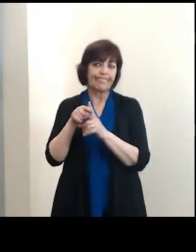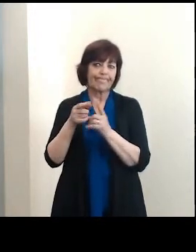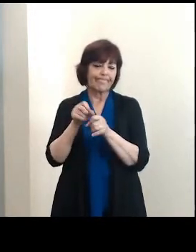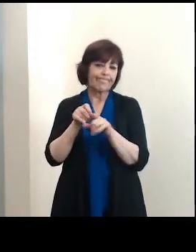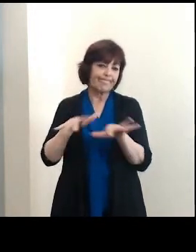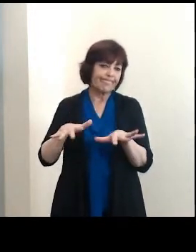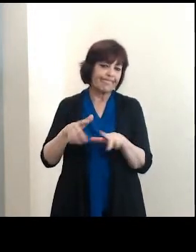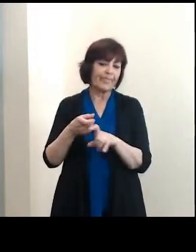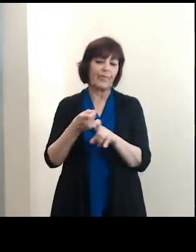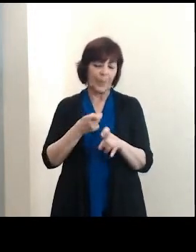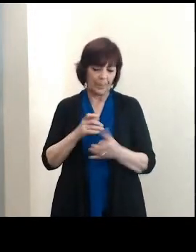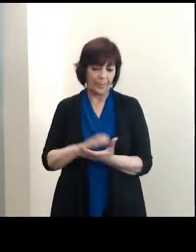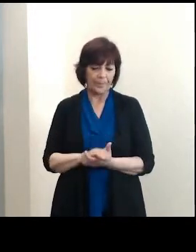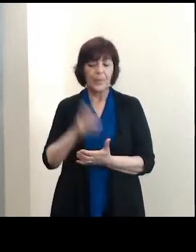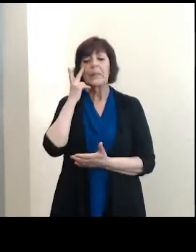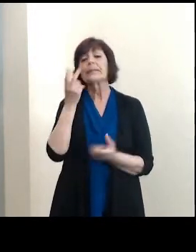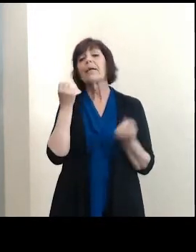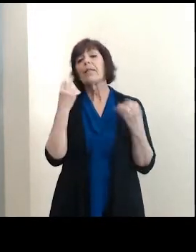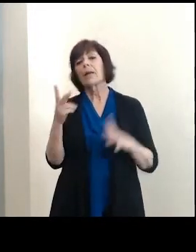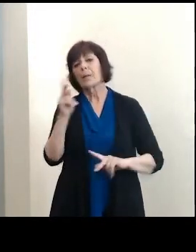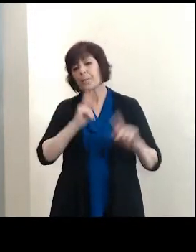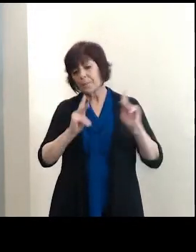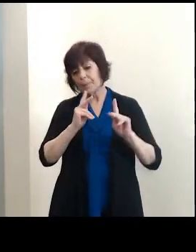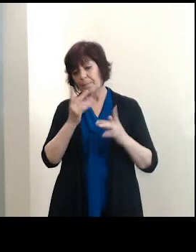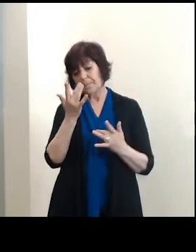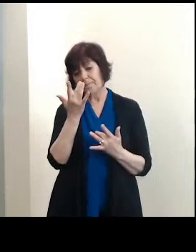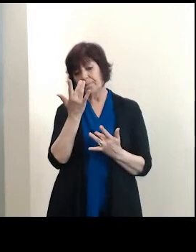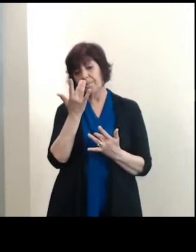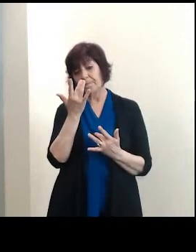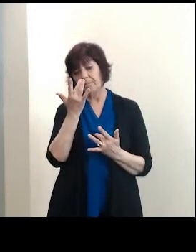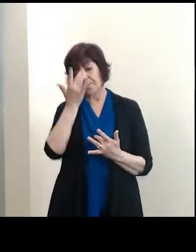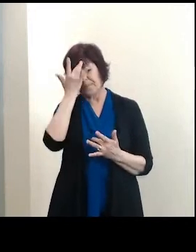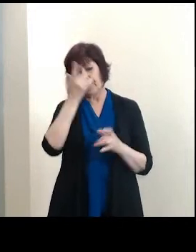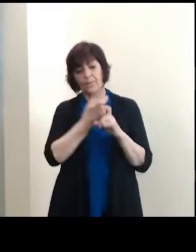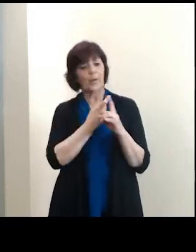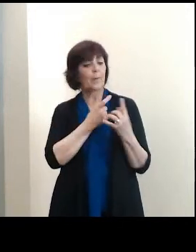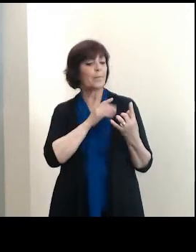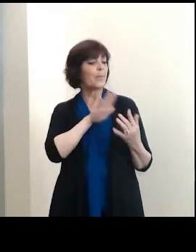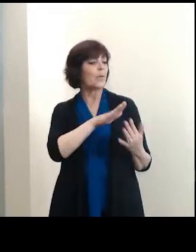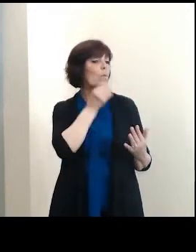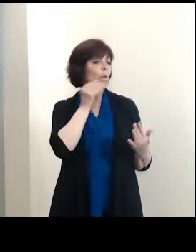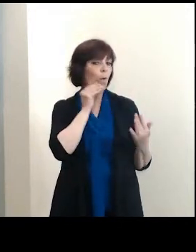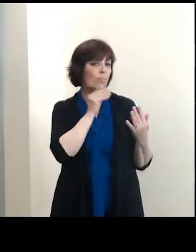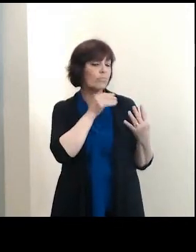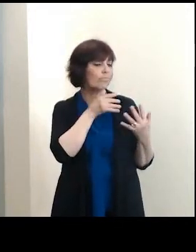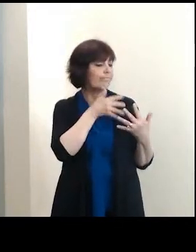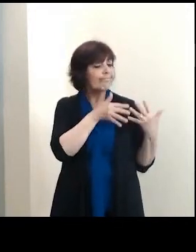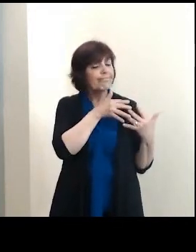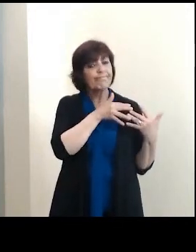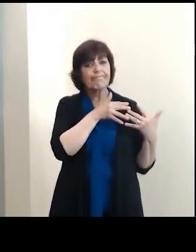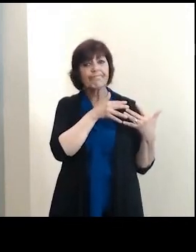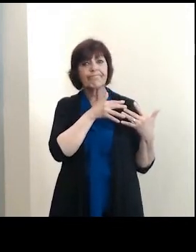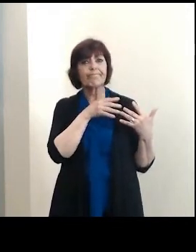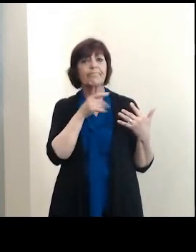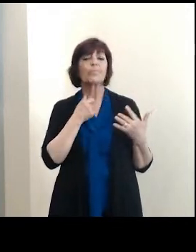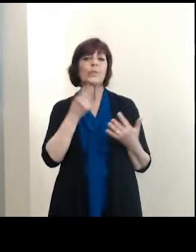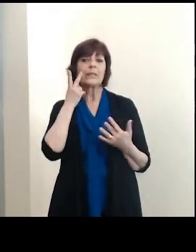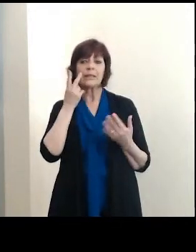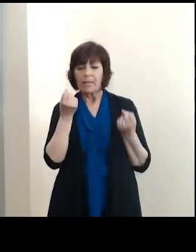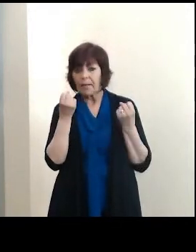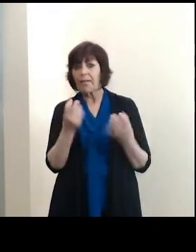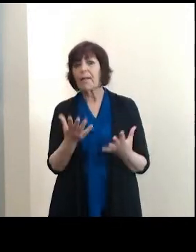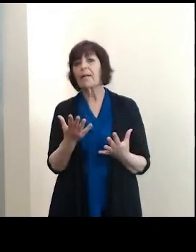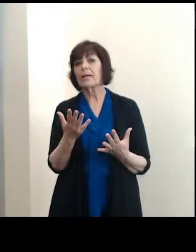infected in the schools. We see a lot of people that are infected from close contacts in their home. As we mentioned earlier, we see a lot